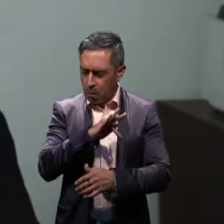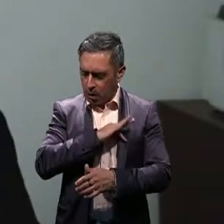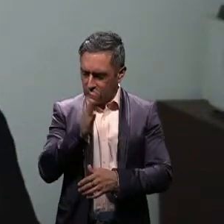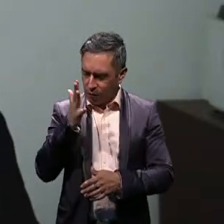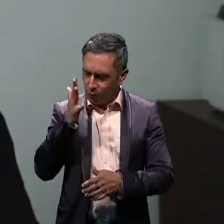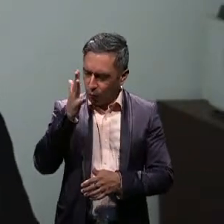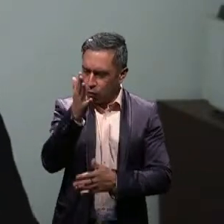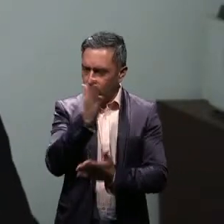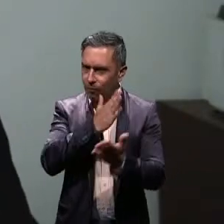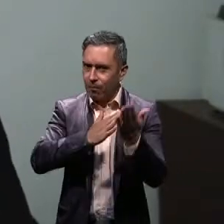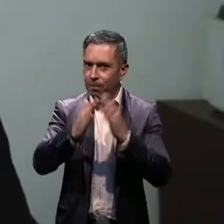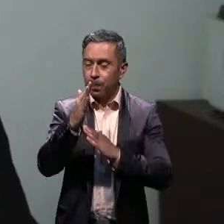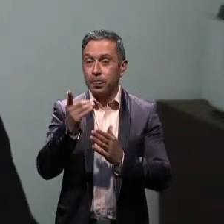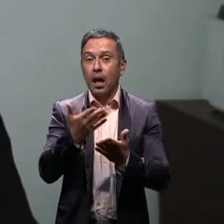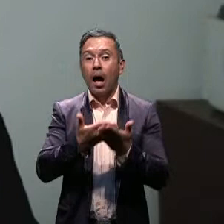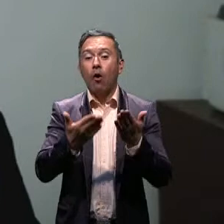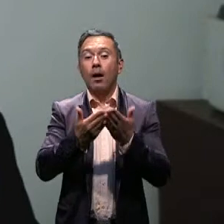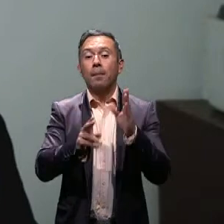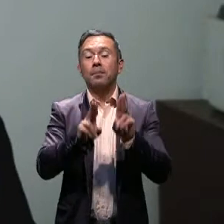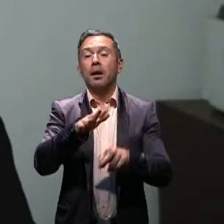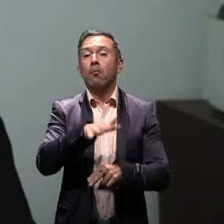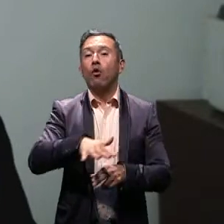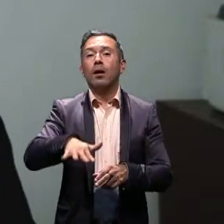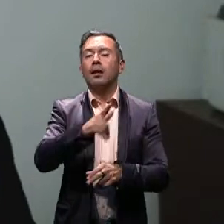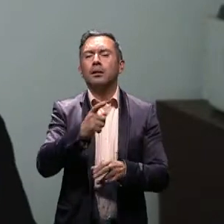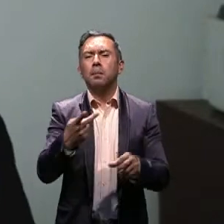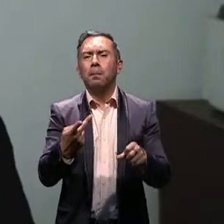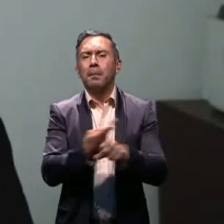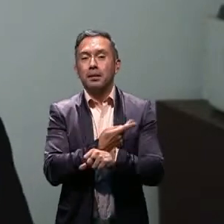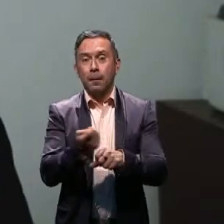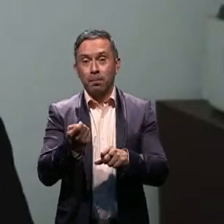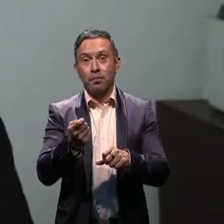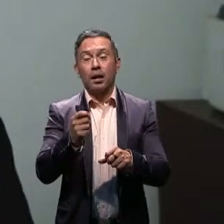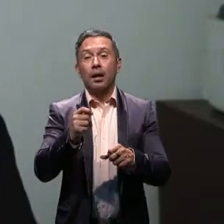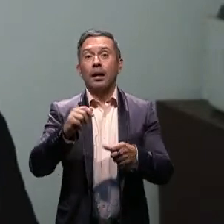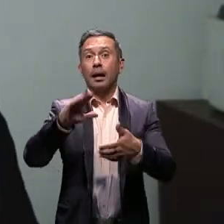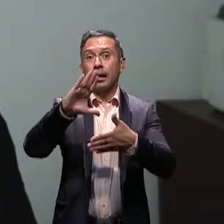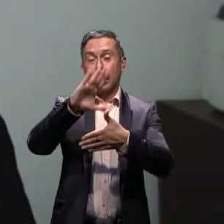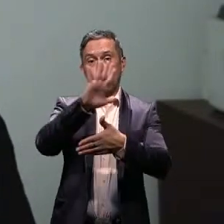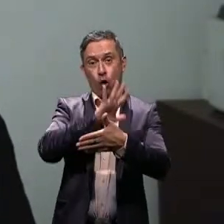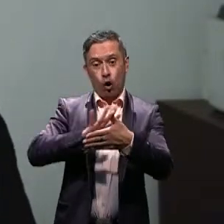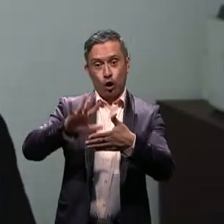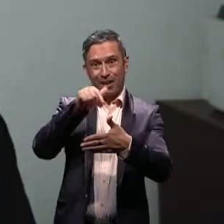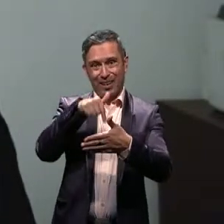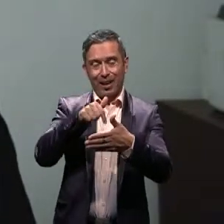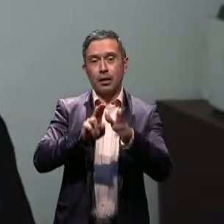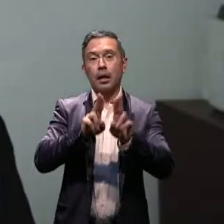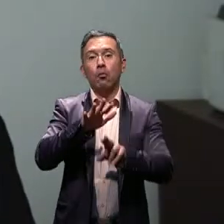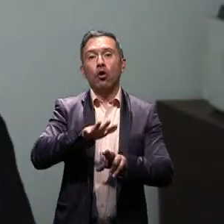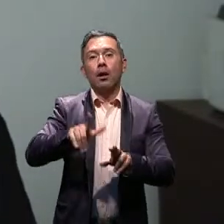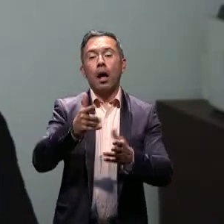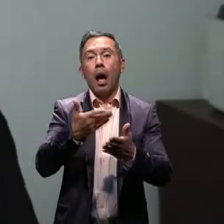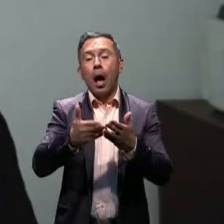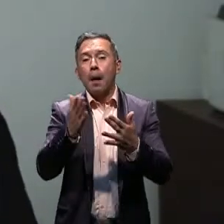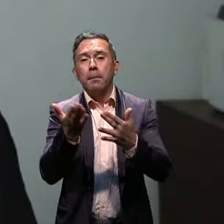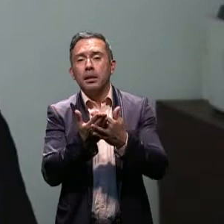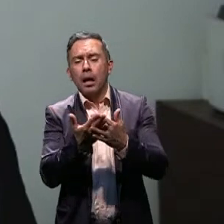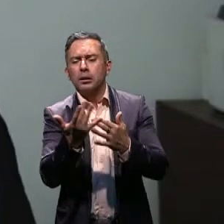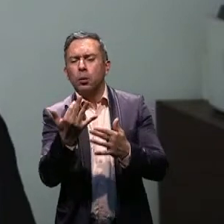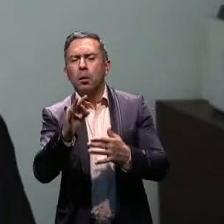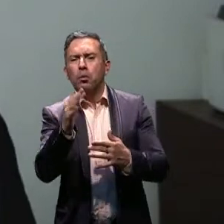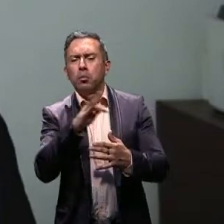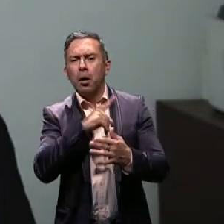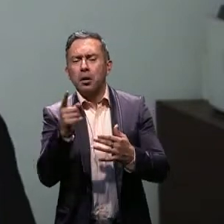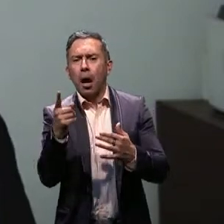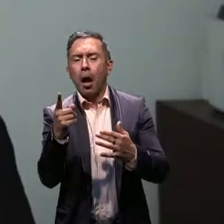our analysis, the state on the status of democracy, we found out that half of the democracies of the region have suffered